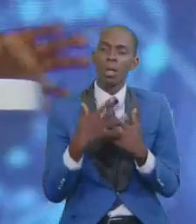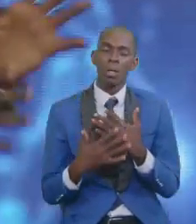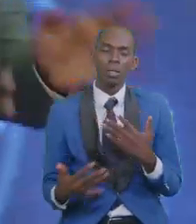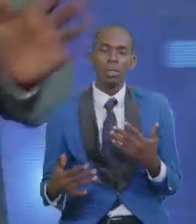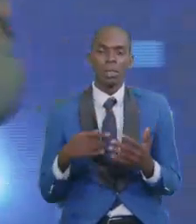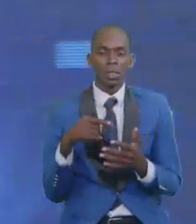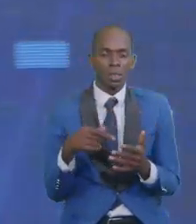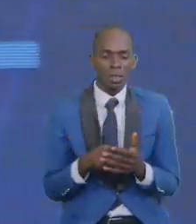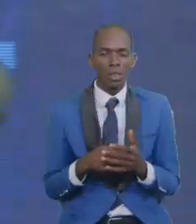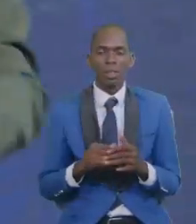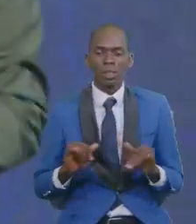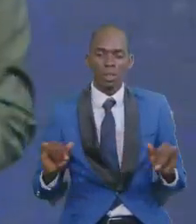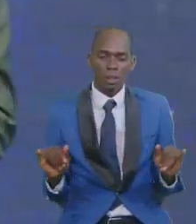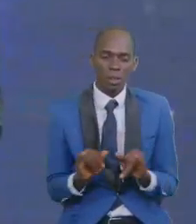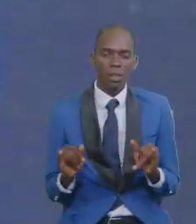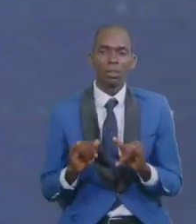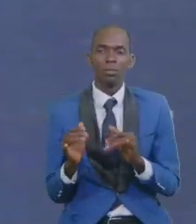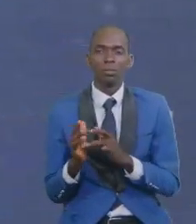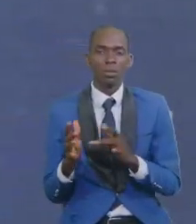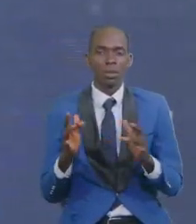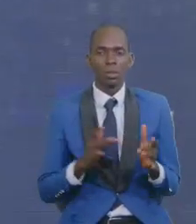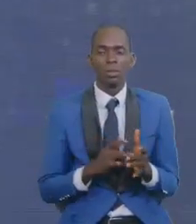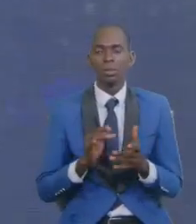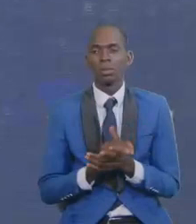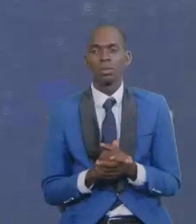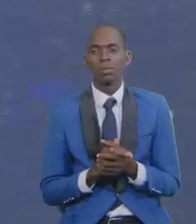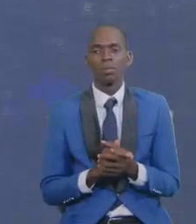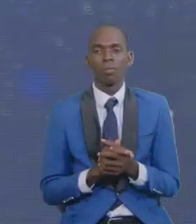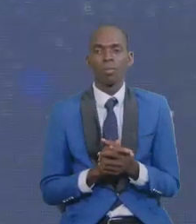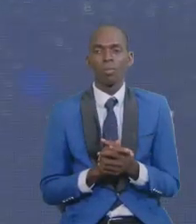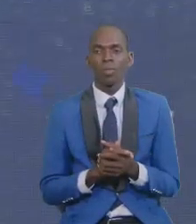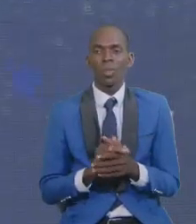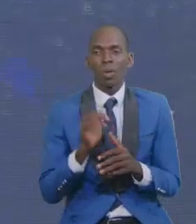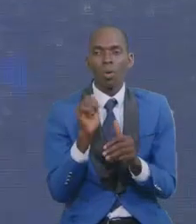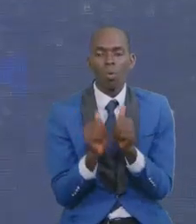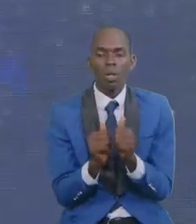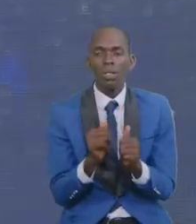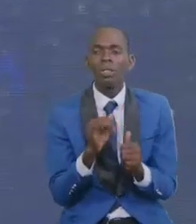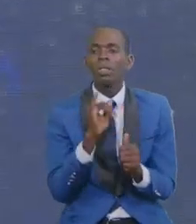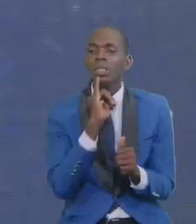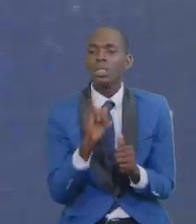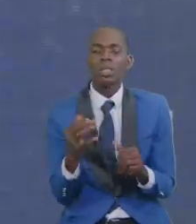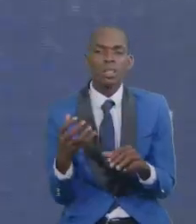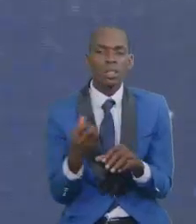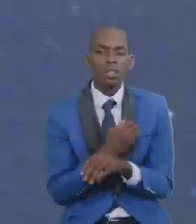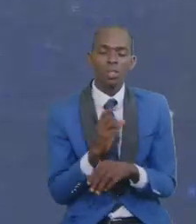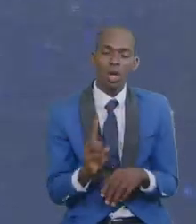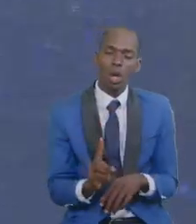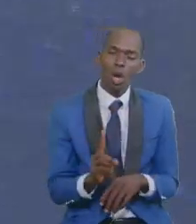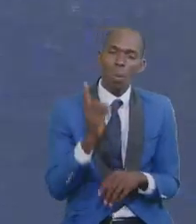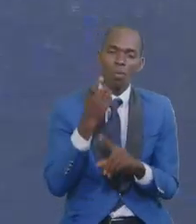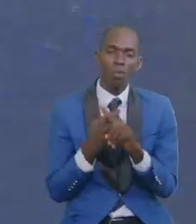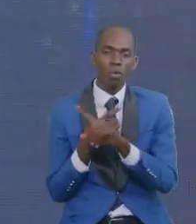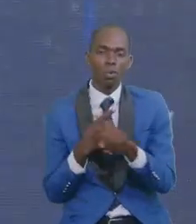this same Jesus which is taken up from you into